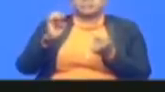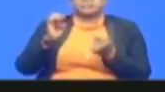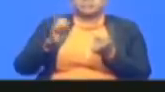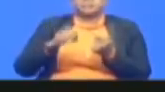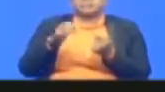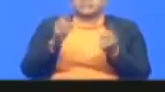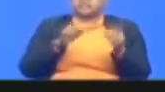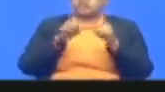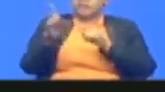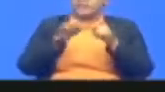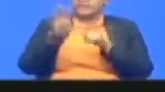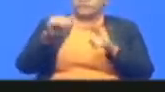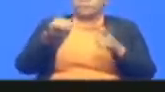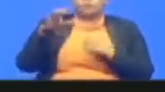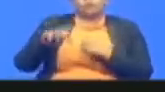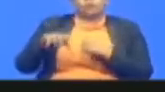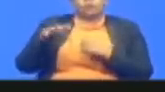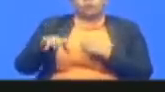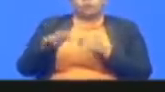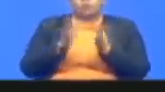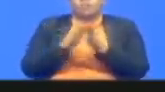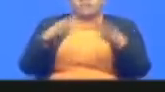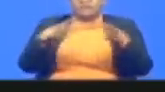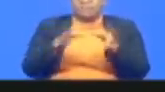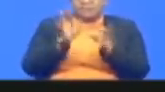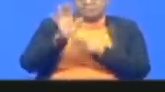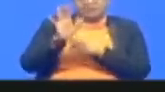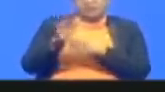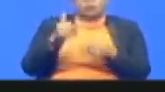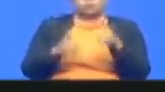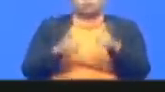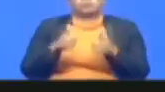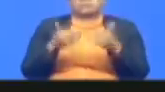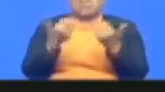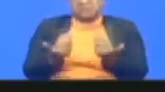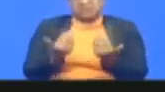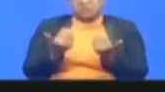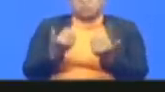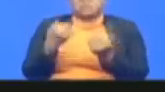the Democratic Republic of Congo with his family, which is currently isolated.